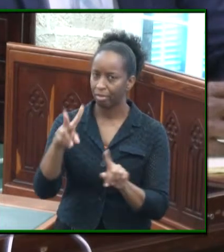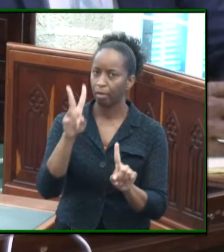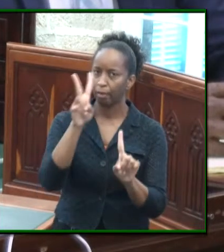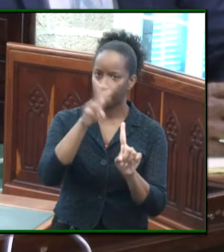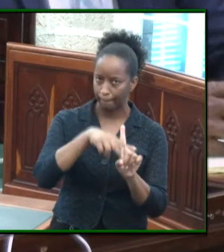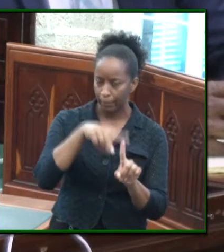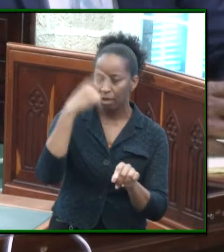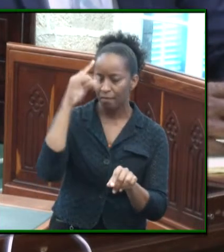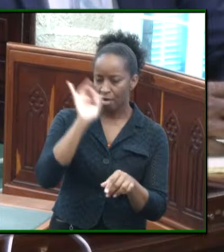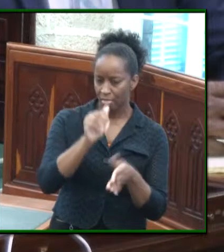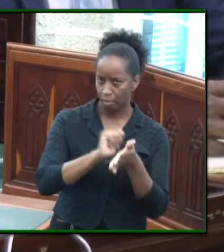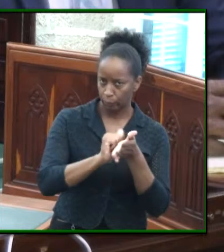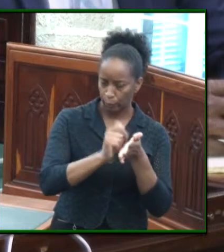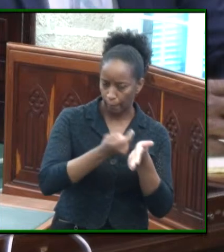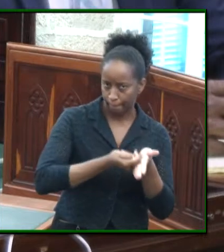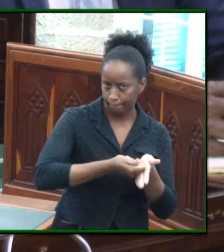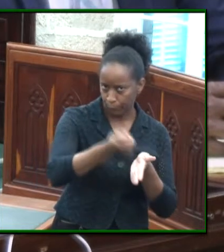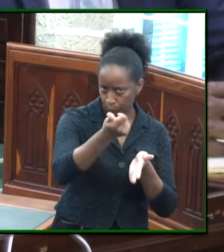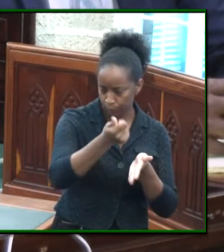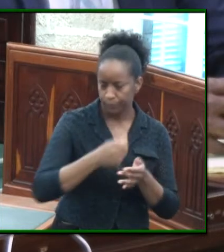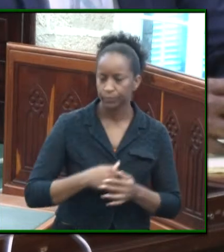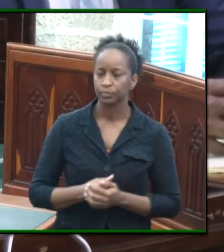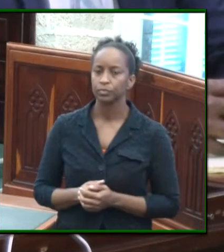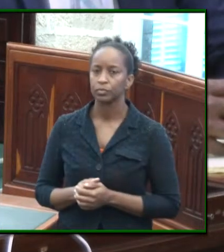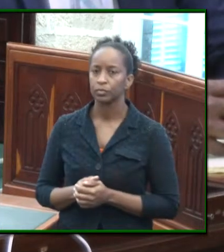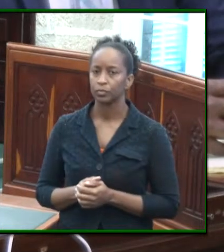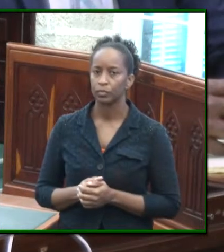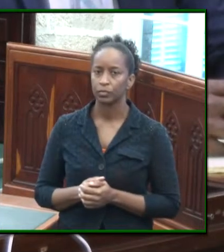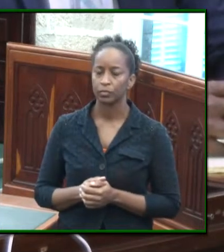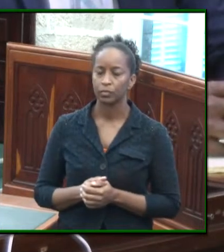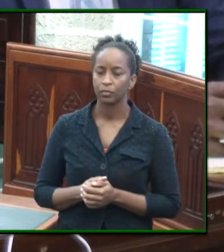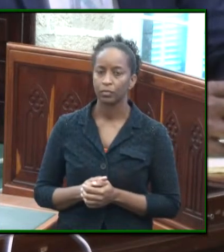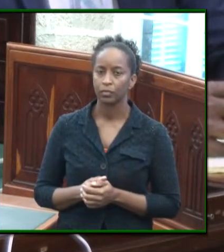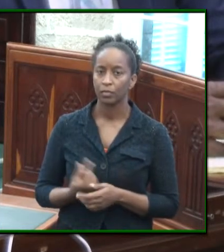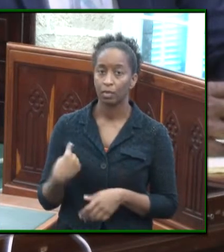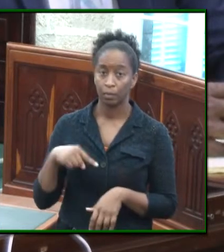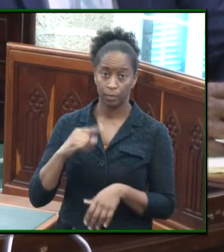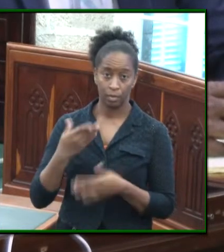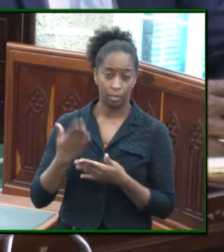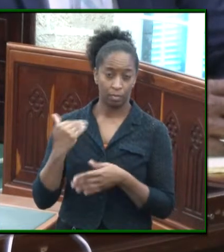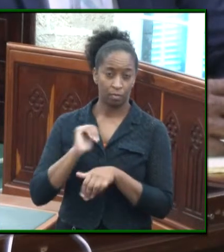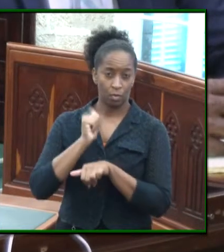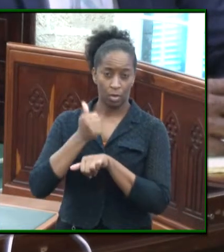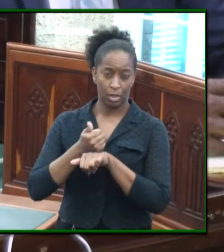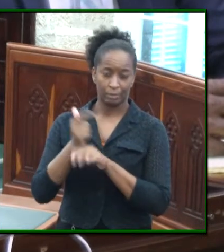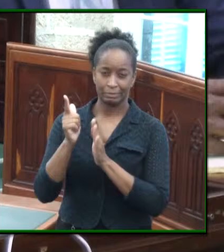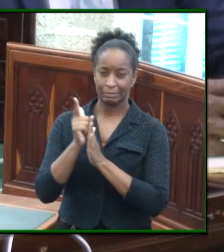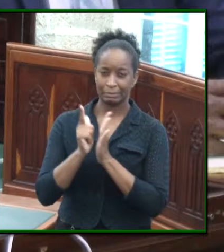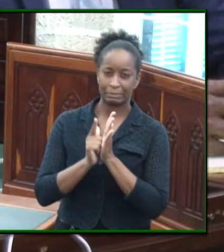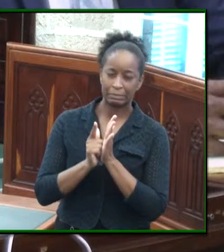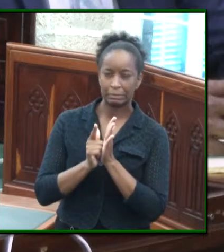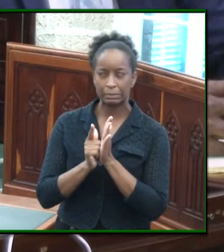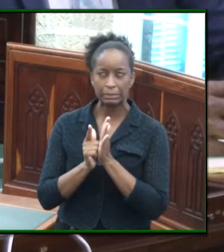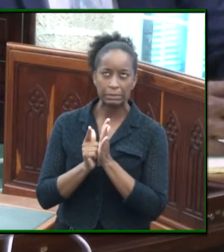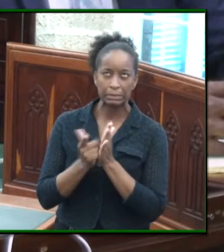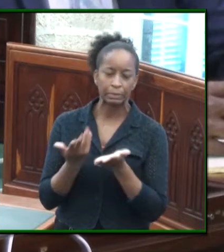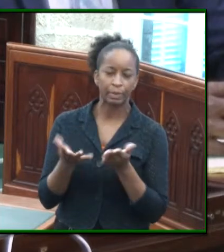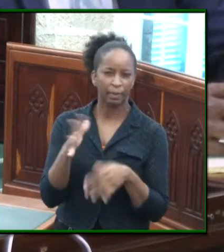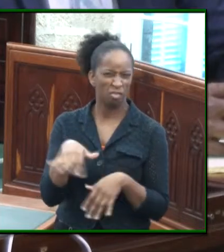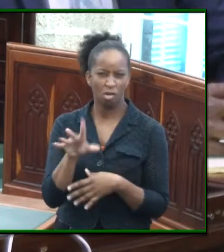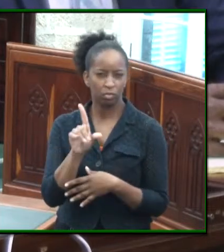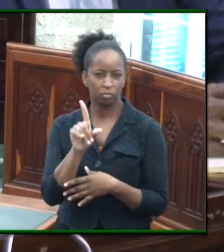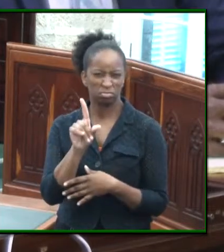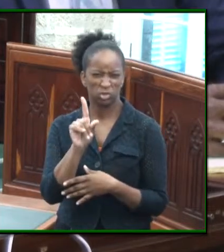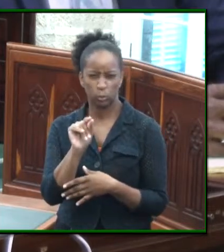provided a gloss on that when we passed the legislation. I'm not sure if it was 2020, it could have been a little bit later. When we passed